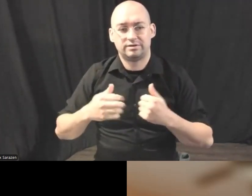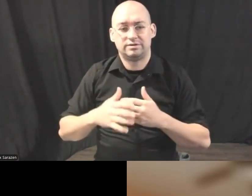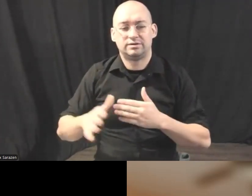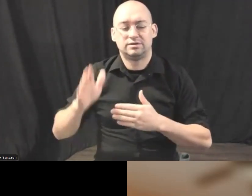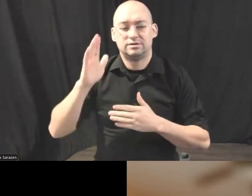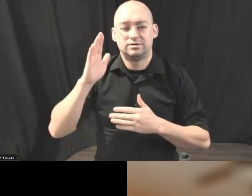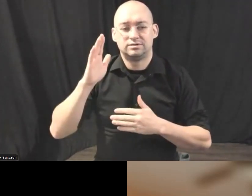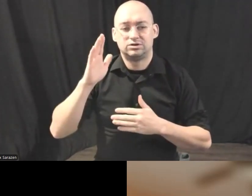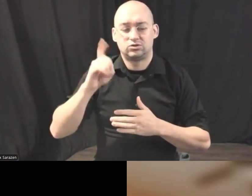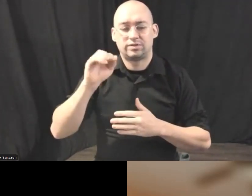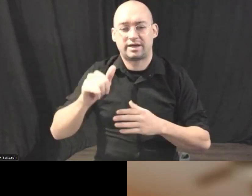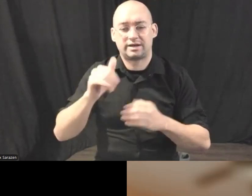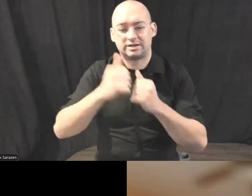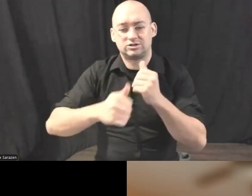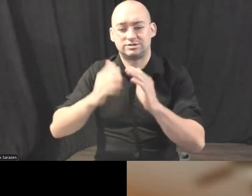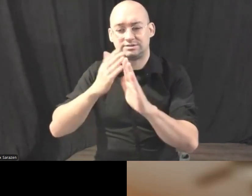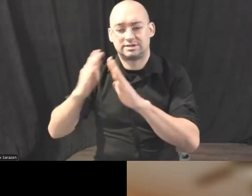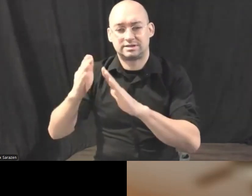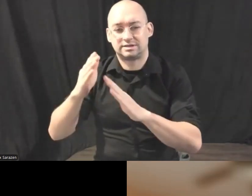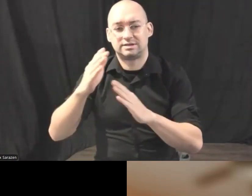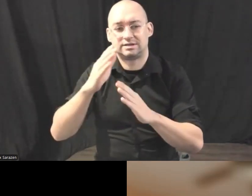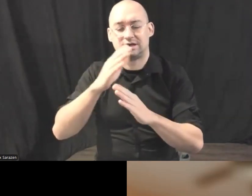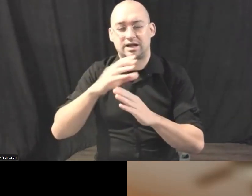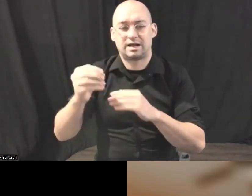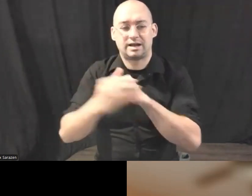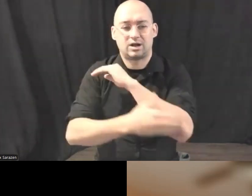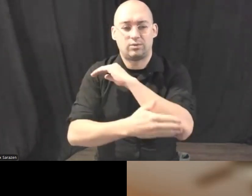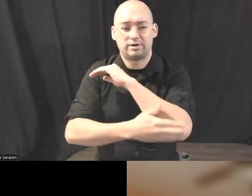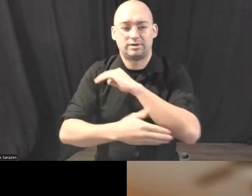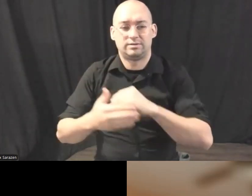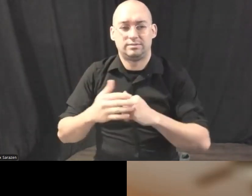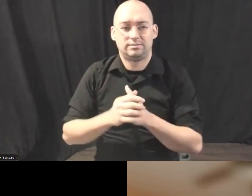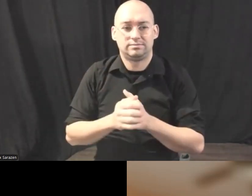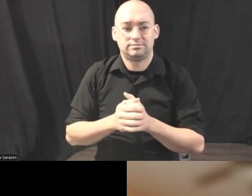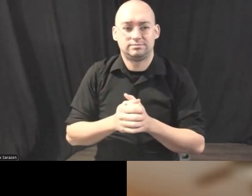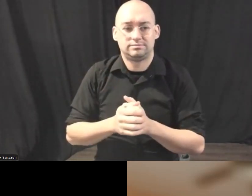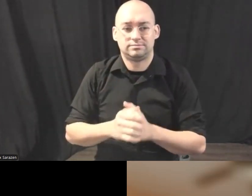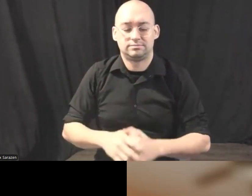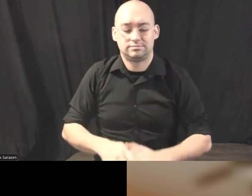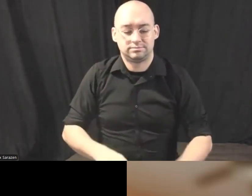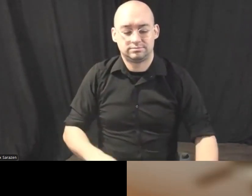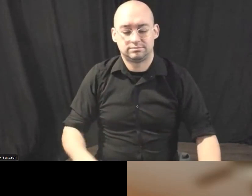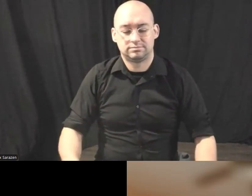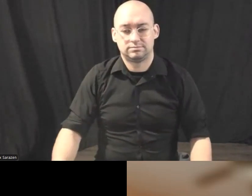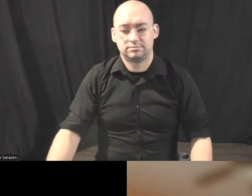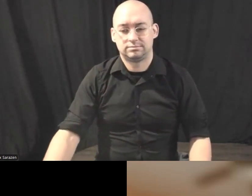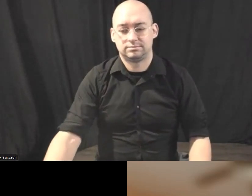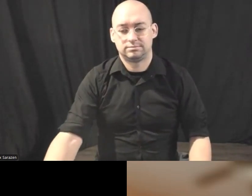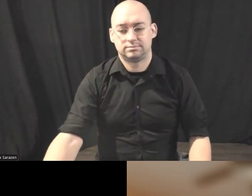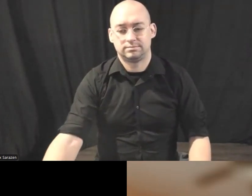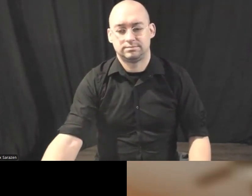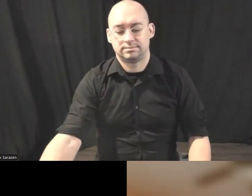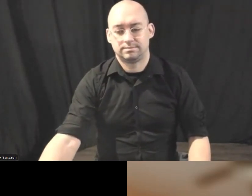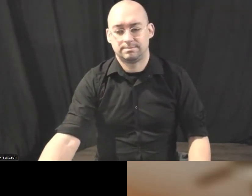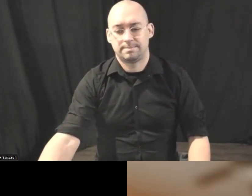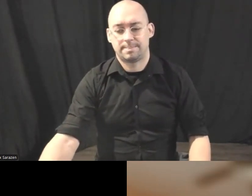and county. So, and to the extent that as they get situated and are going to participate, that'll be another opportunity there as